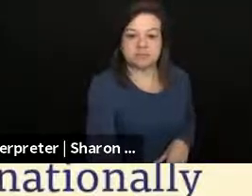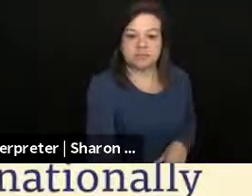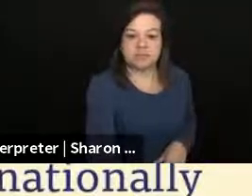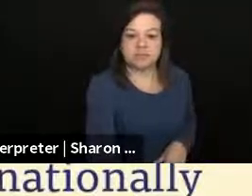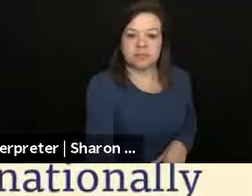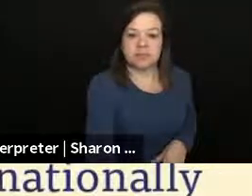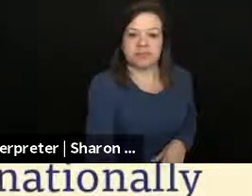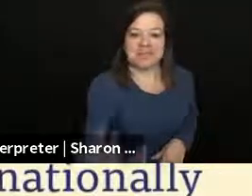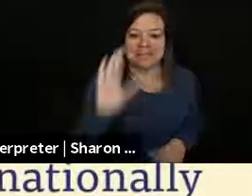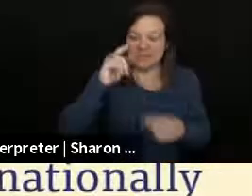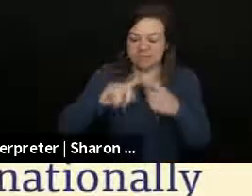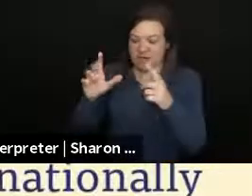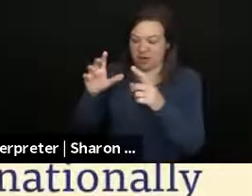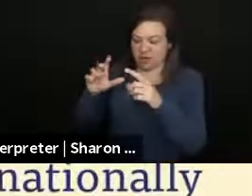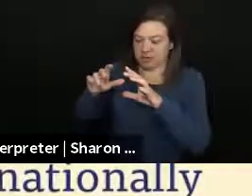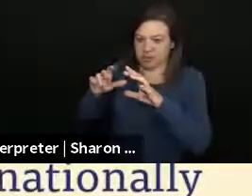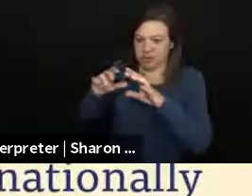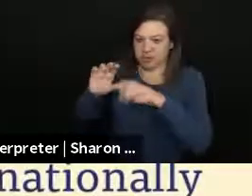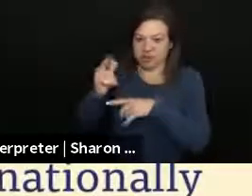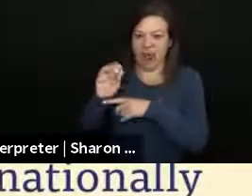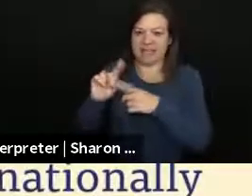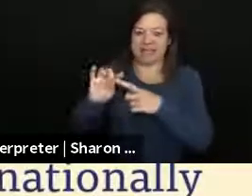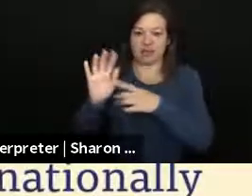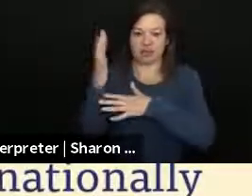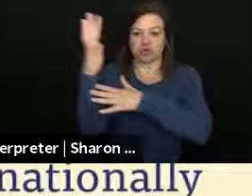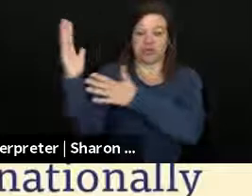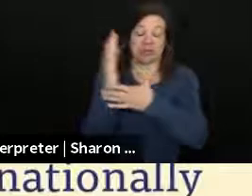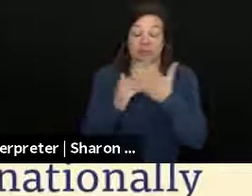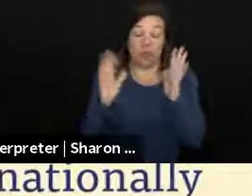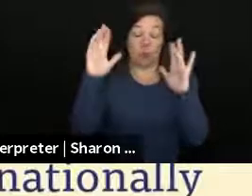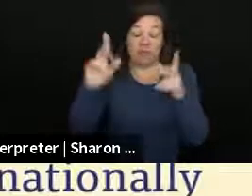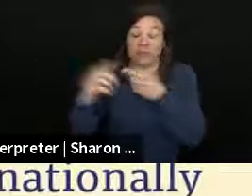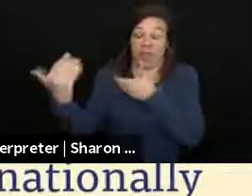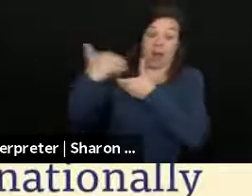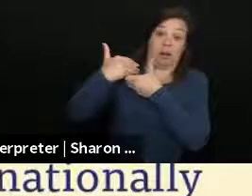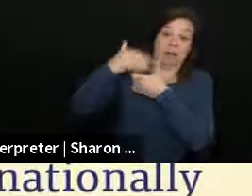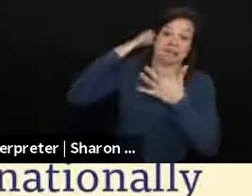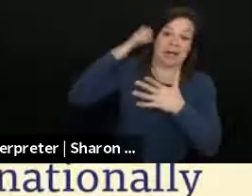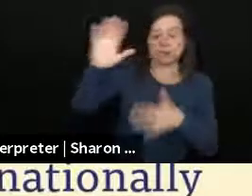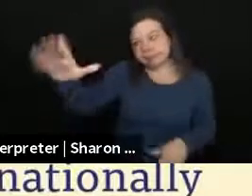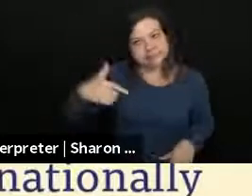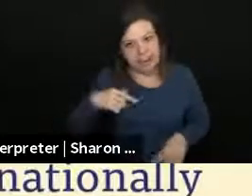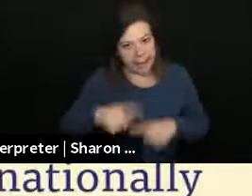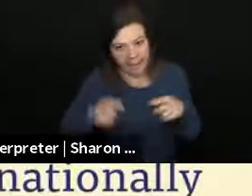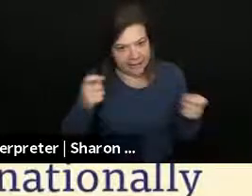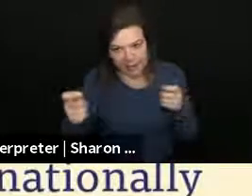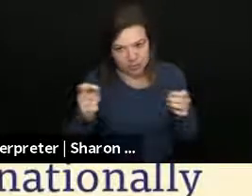So hopefully we won't have too much intrusion from that, but I have no control over that.